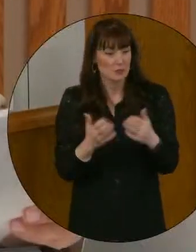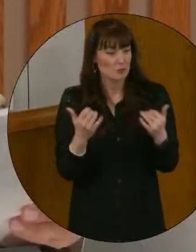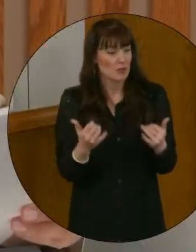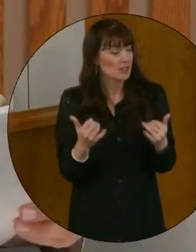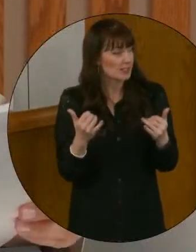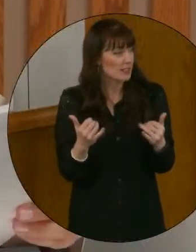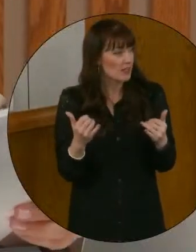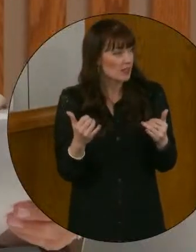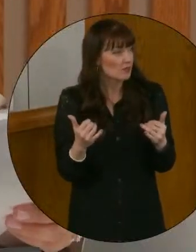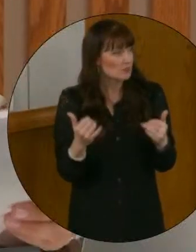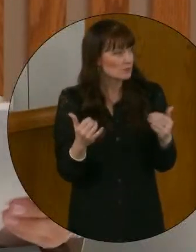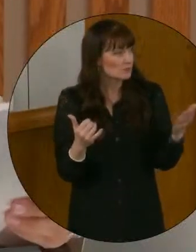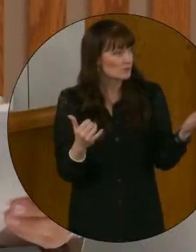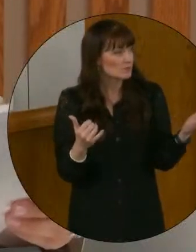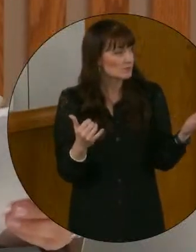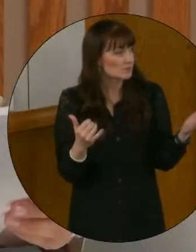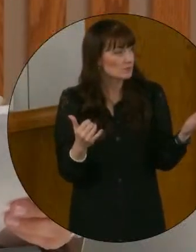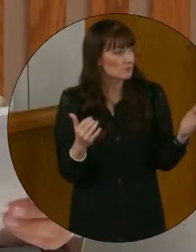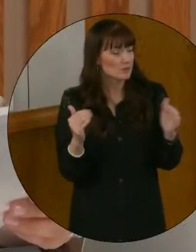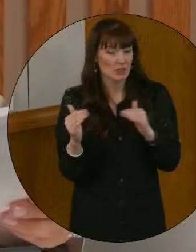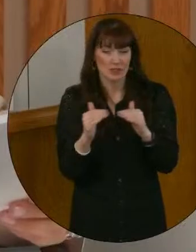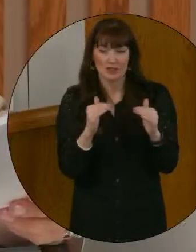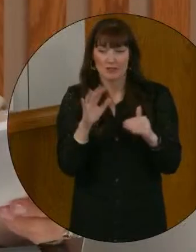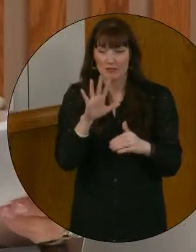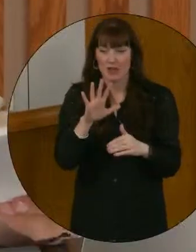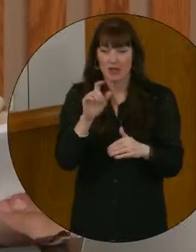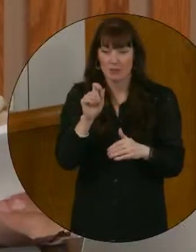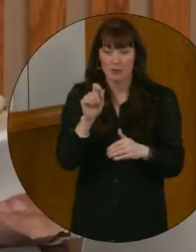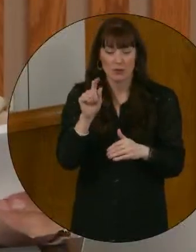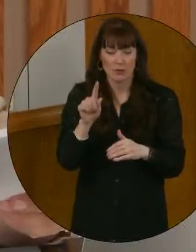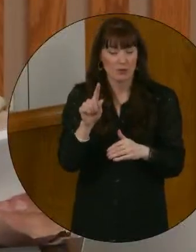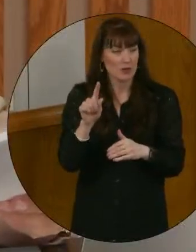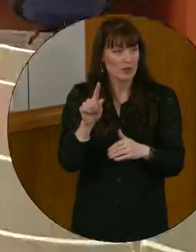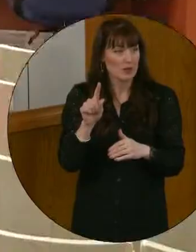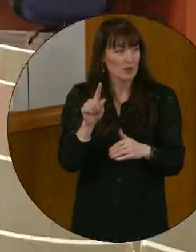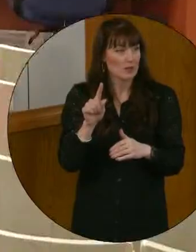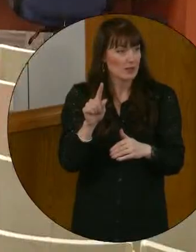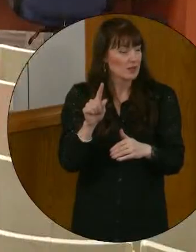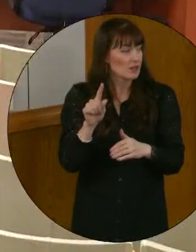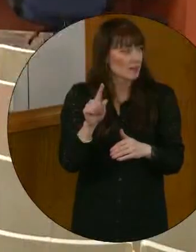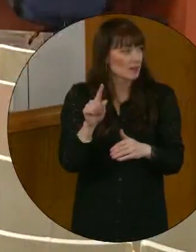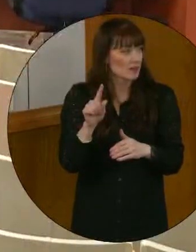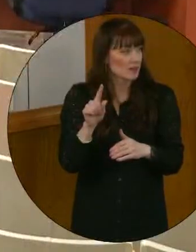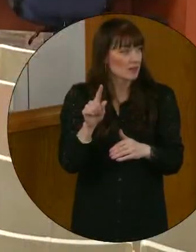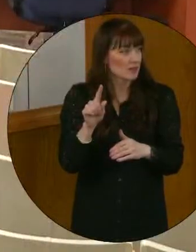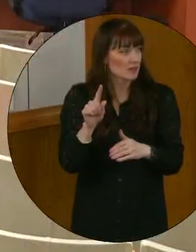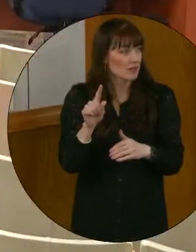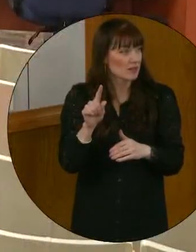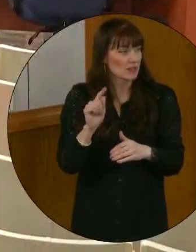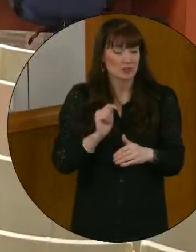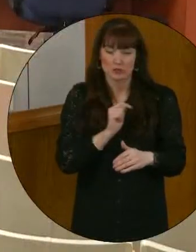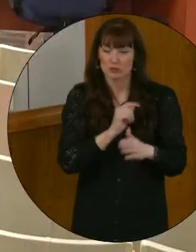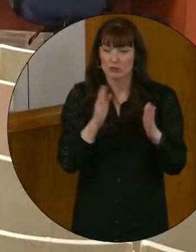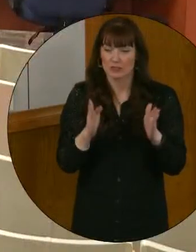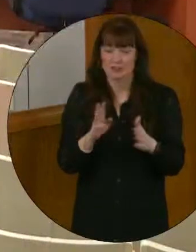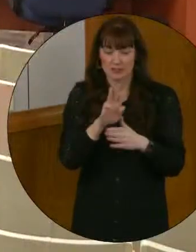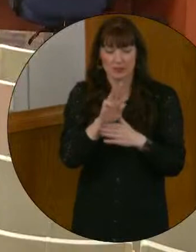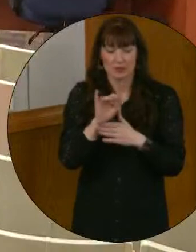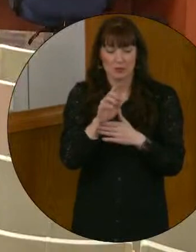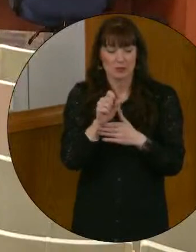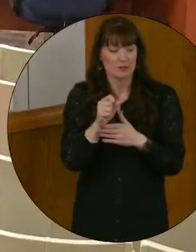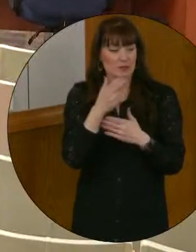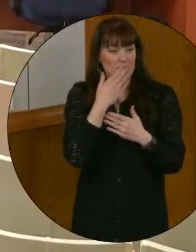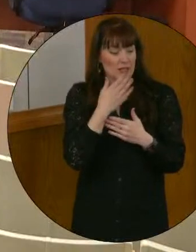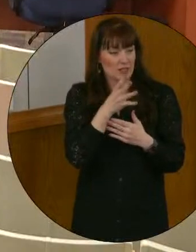our colleagues to move on to 5.5, adjournment. Trustee Williams? Thank you, Madam President. At